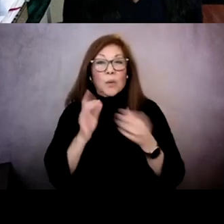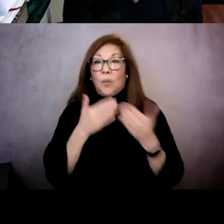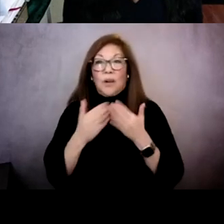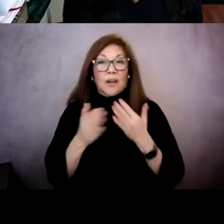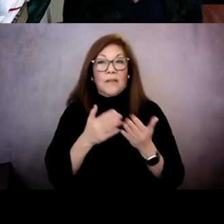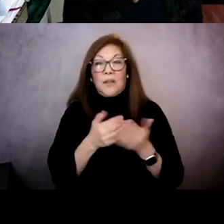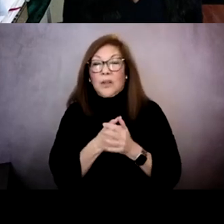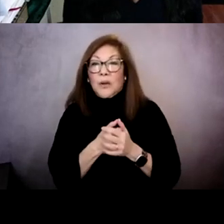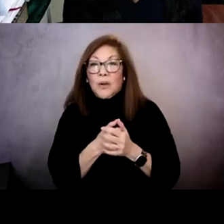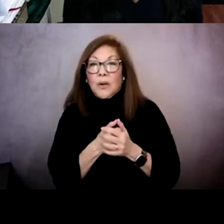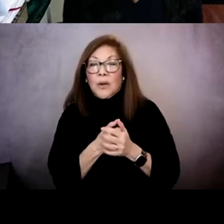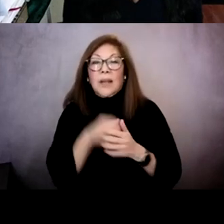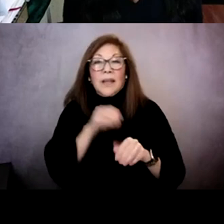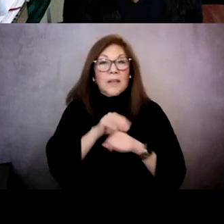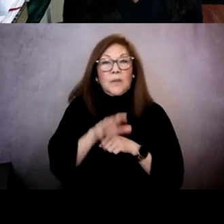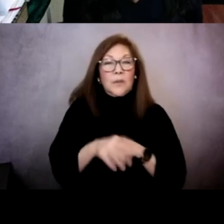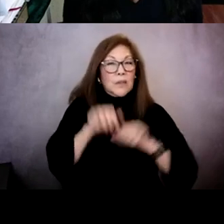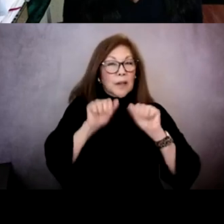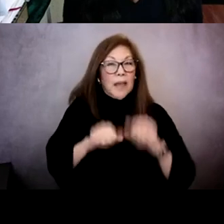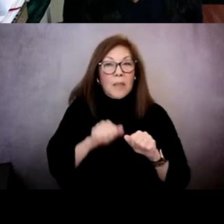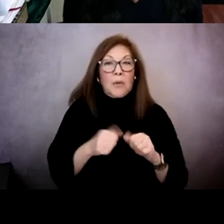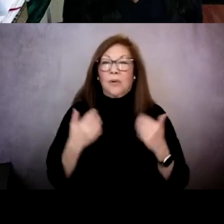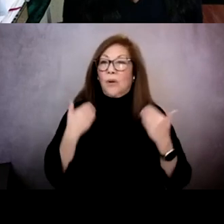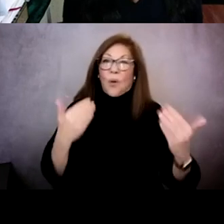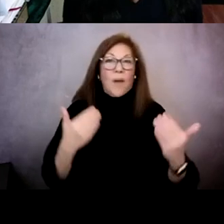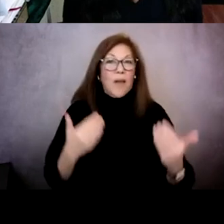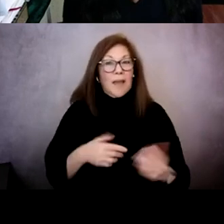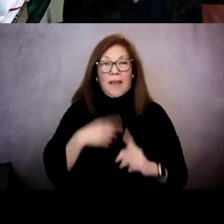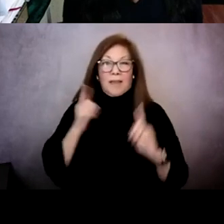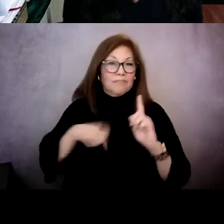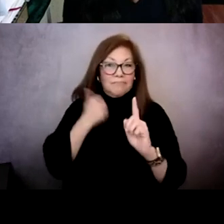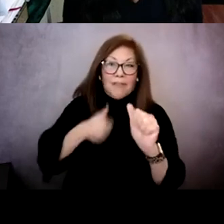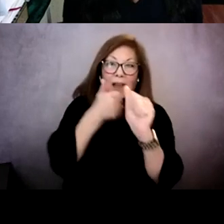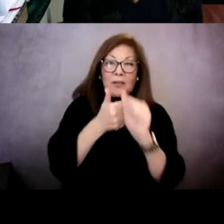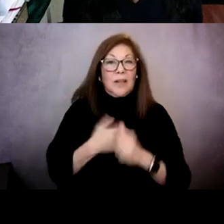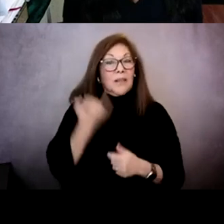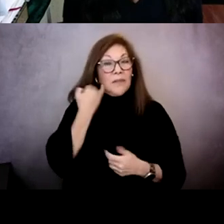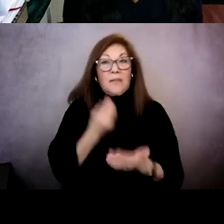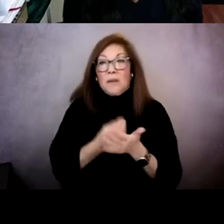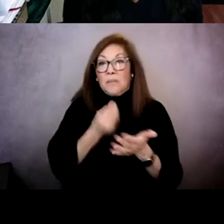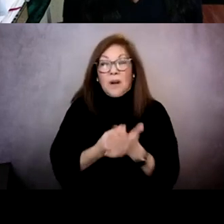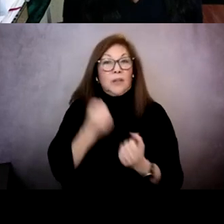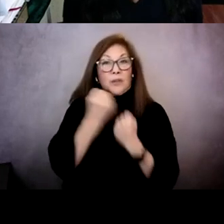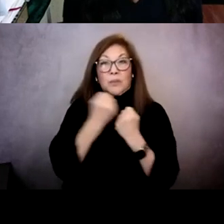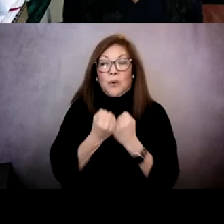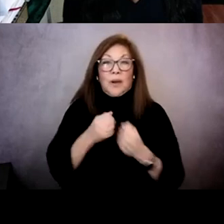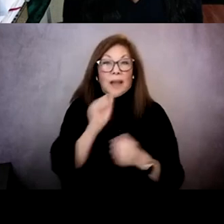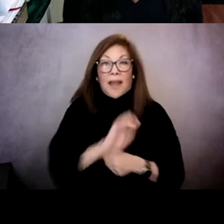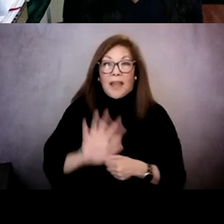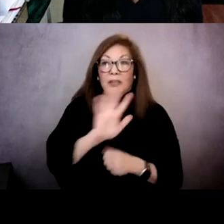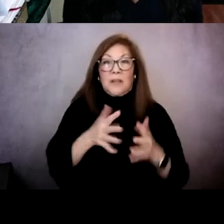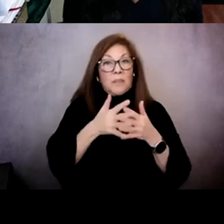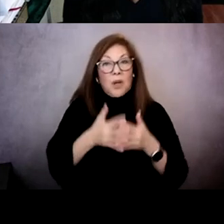of influence is and whatever you are so able, go after it. So if you have the monetary means to support Asian American writers,